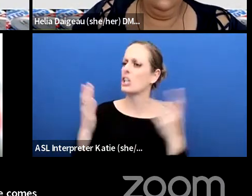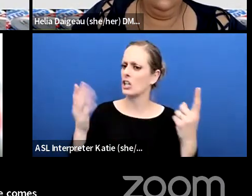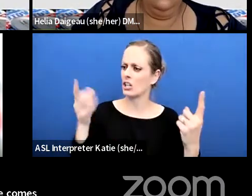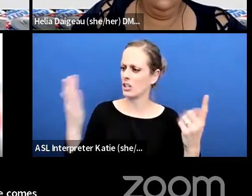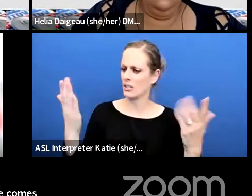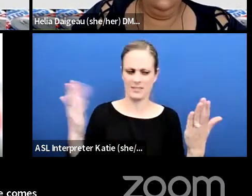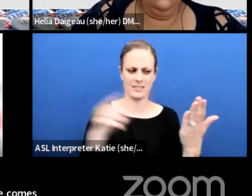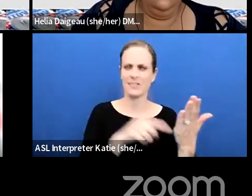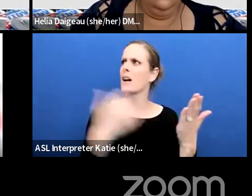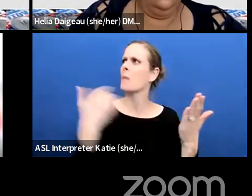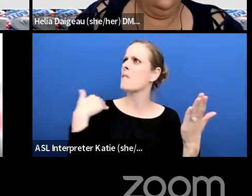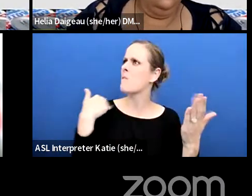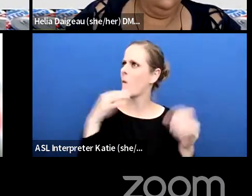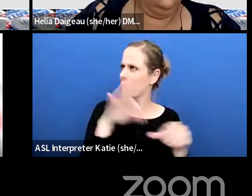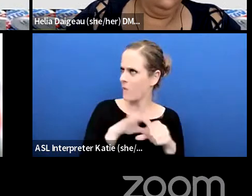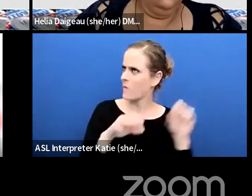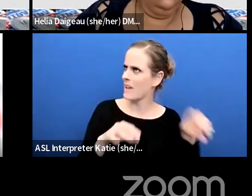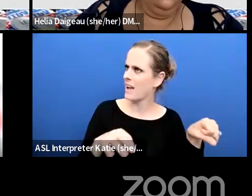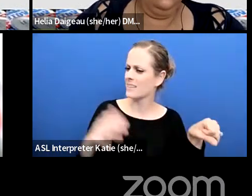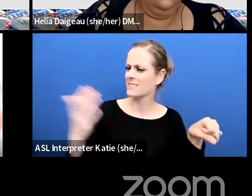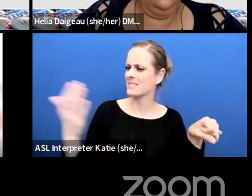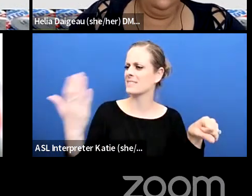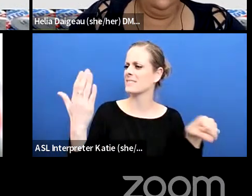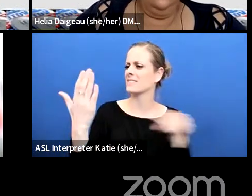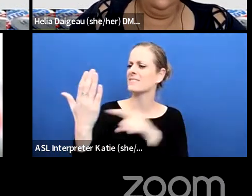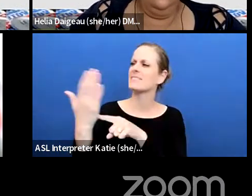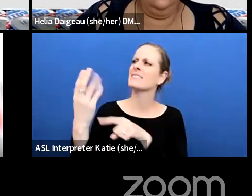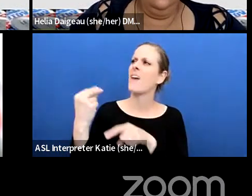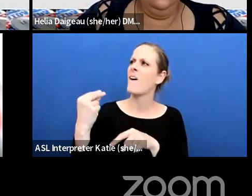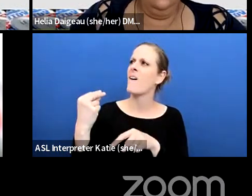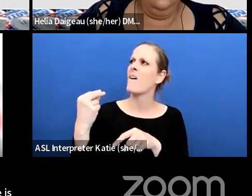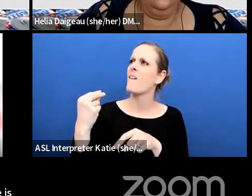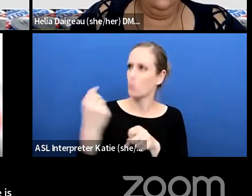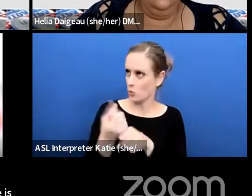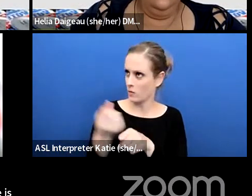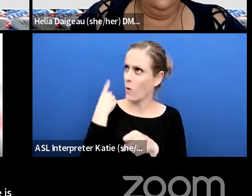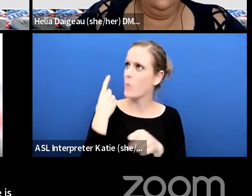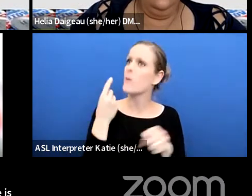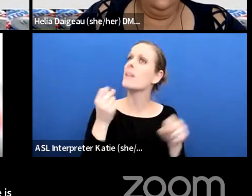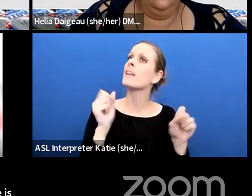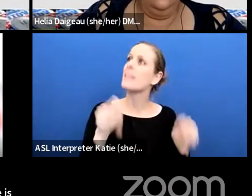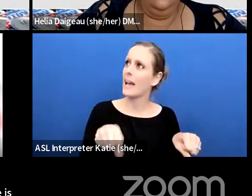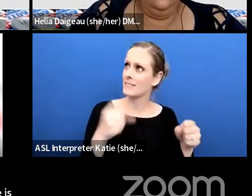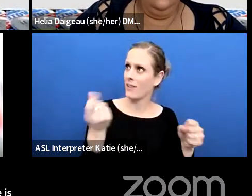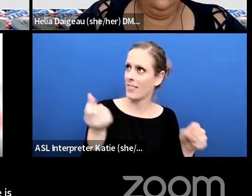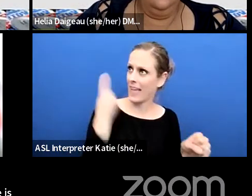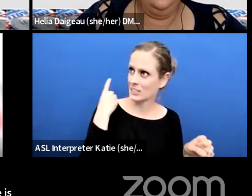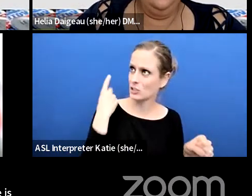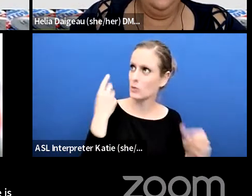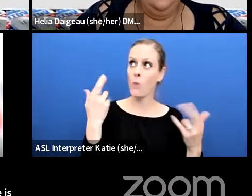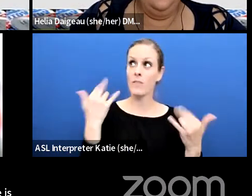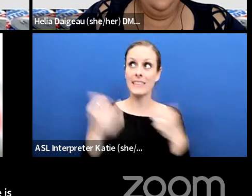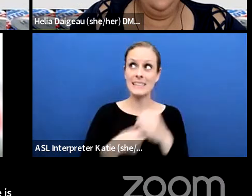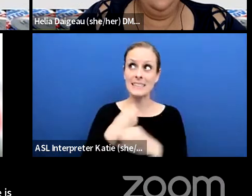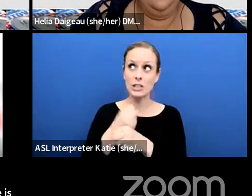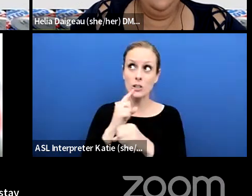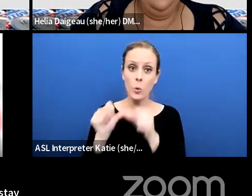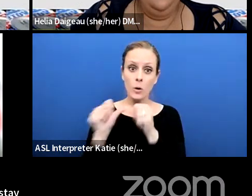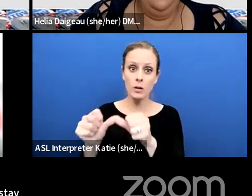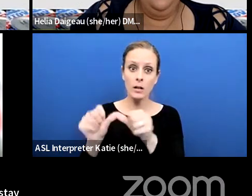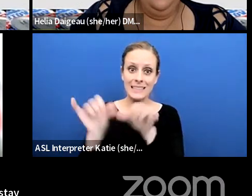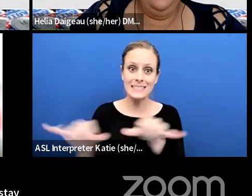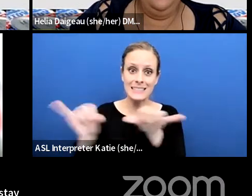just want to remind you that this bill's coming for a vote. You voted for it last year, and we hope you stay consistent to your word and to your